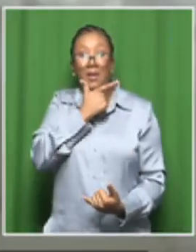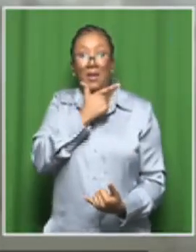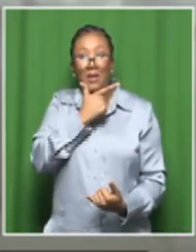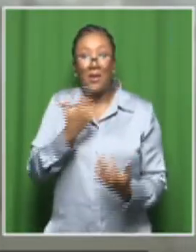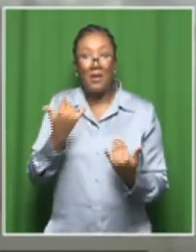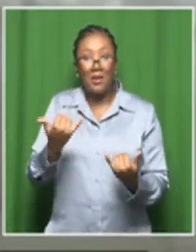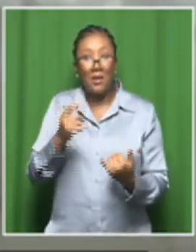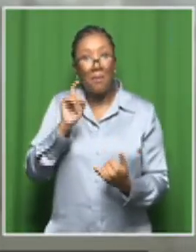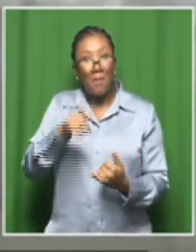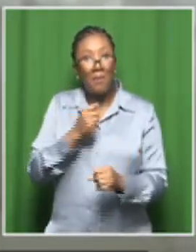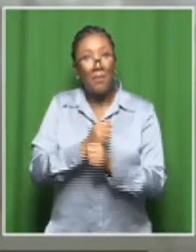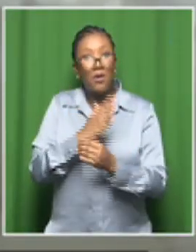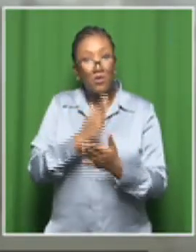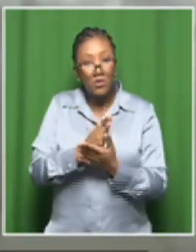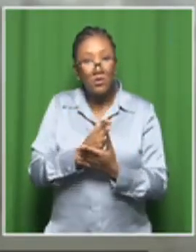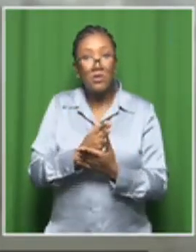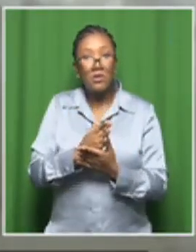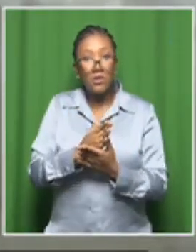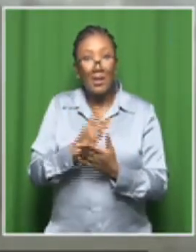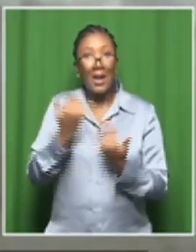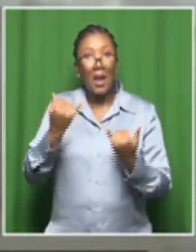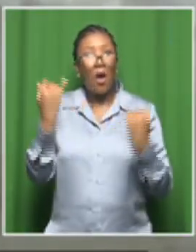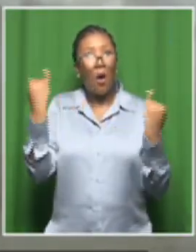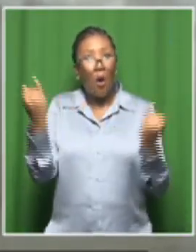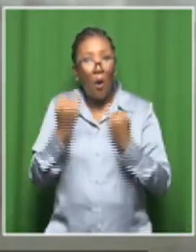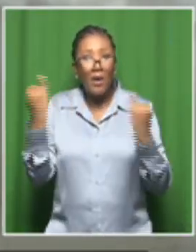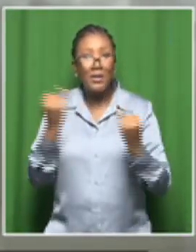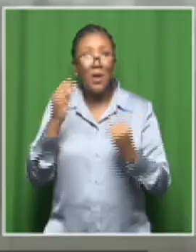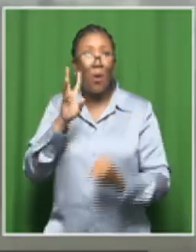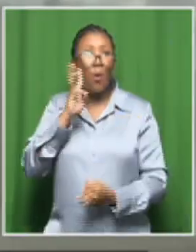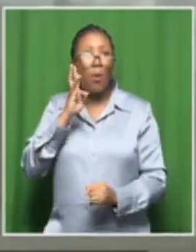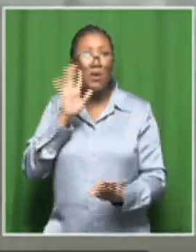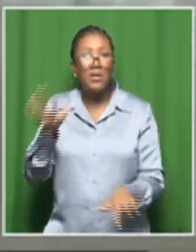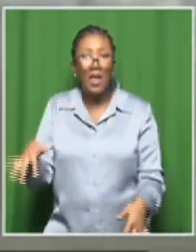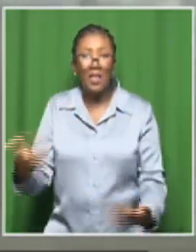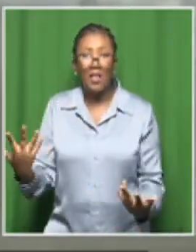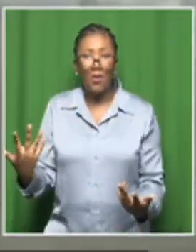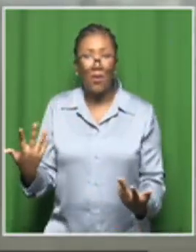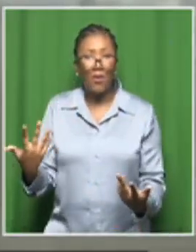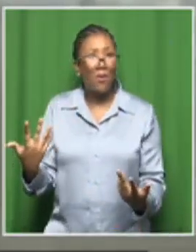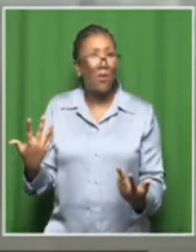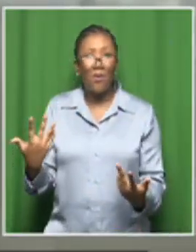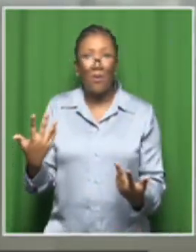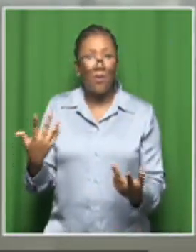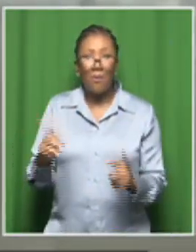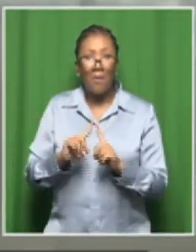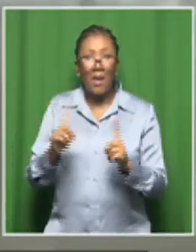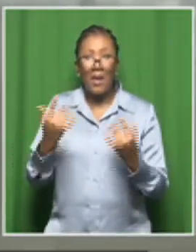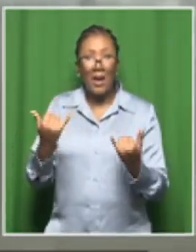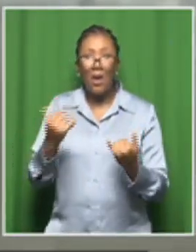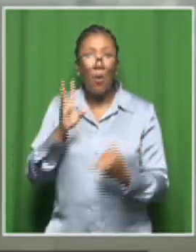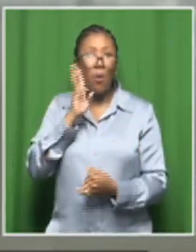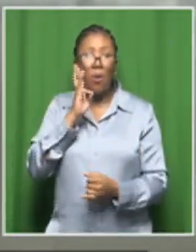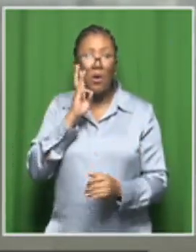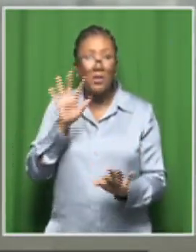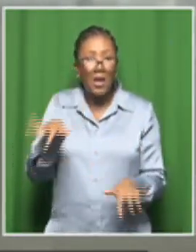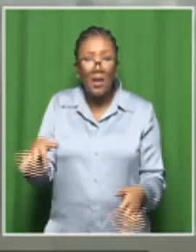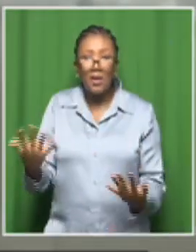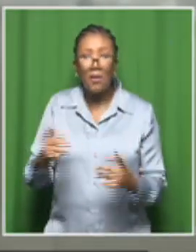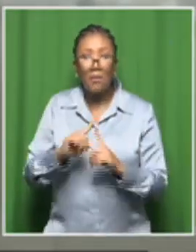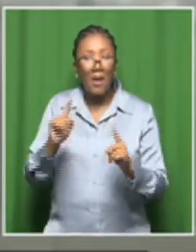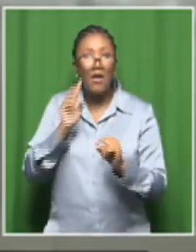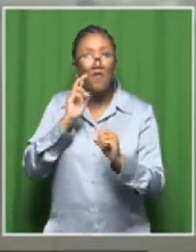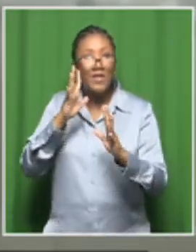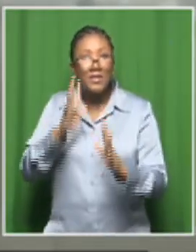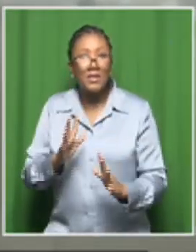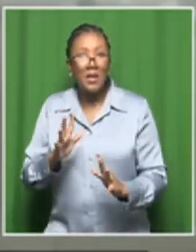deny our residents in the festive season no water? How do you tell the residents they're not going to have water when visitors come